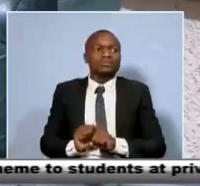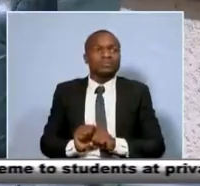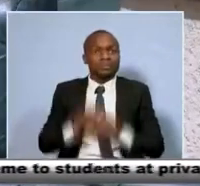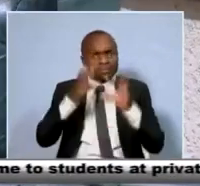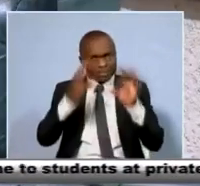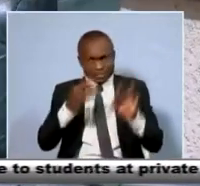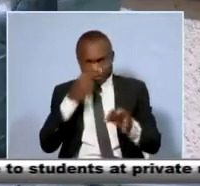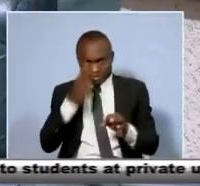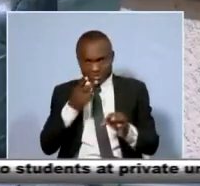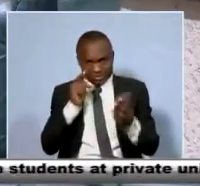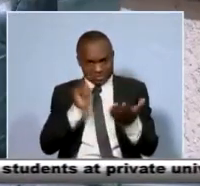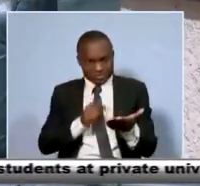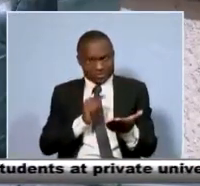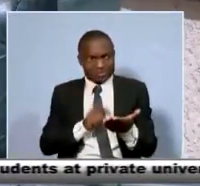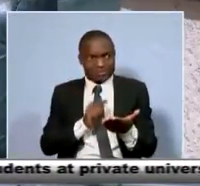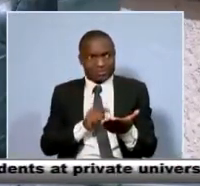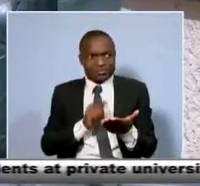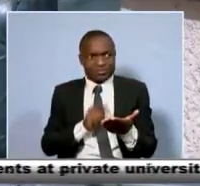when you look at